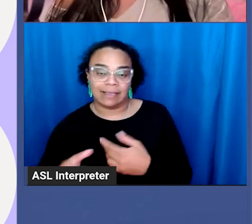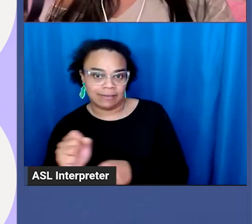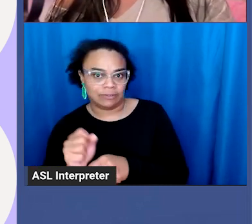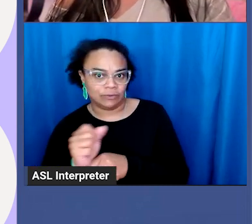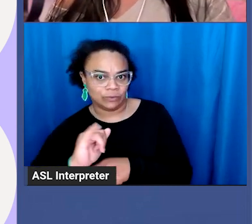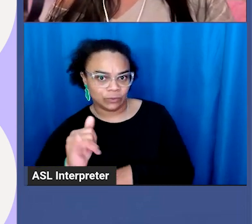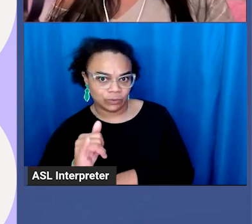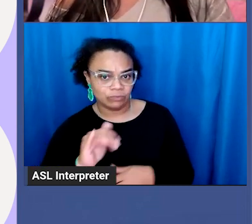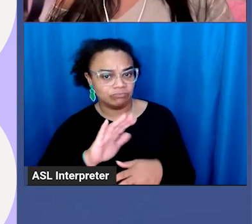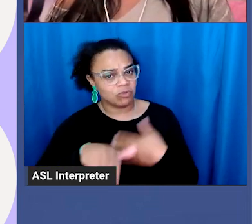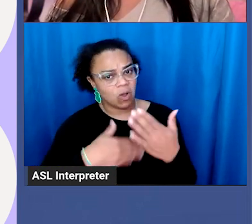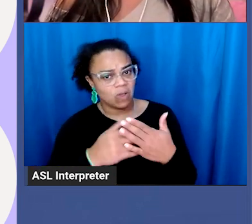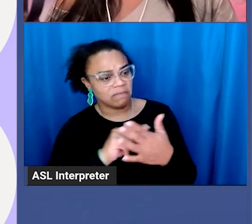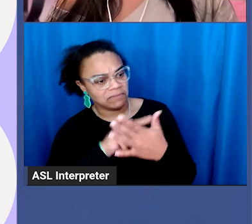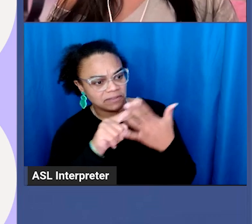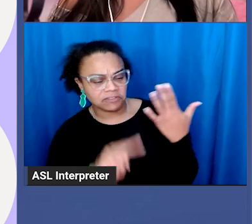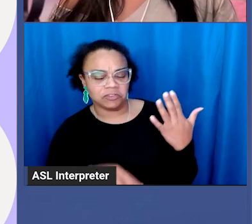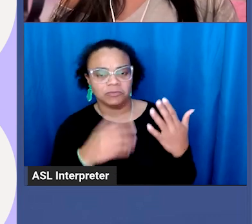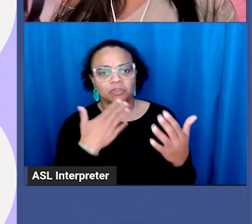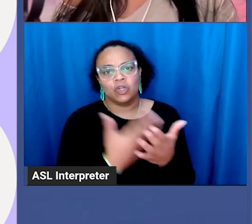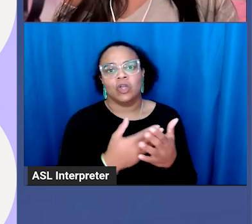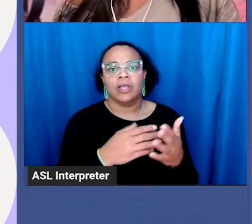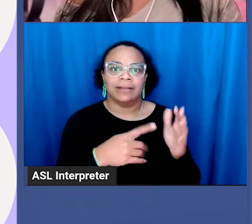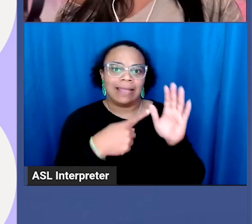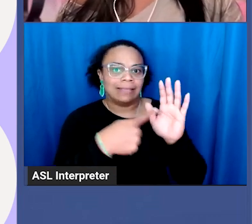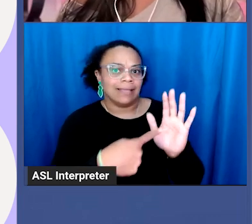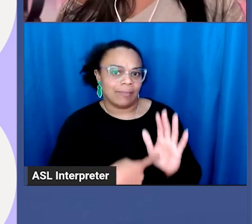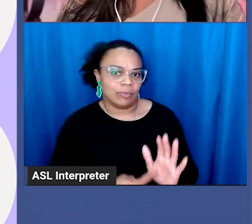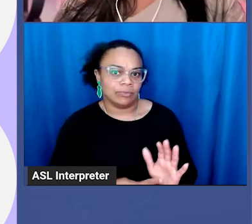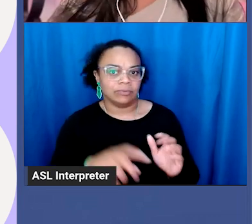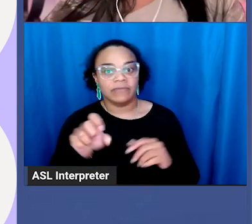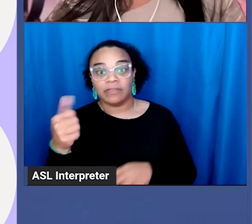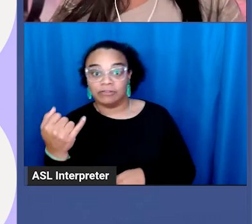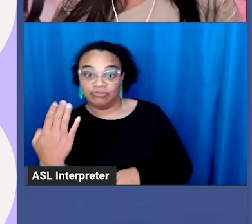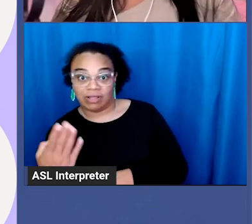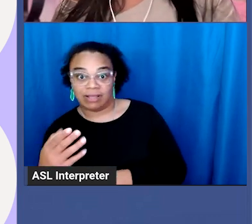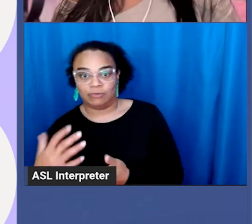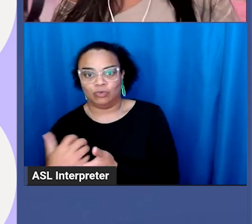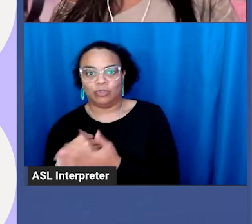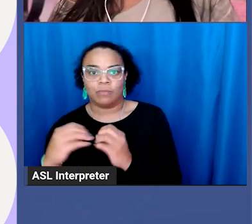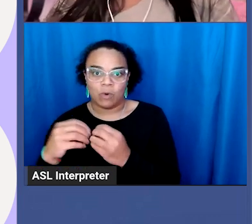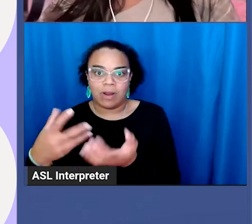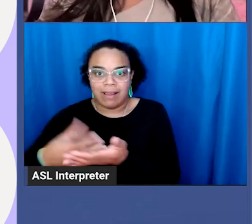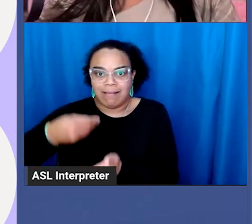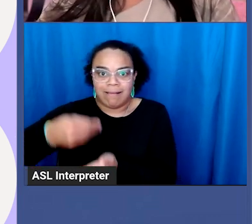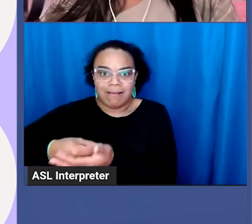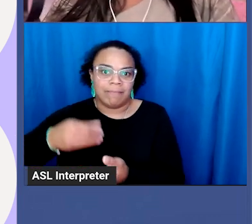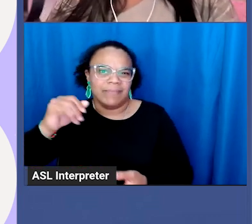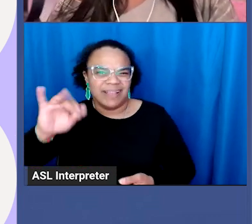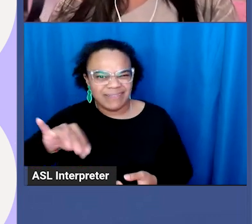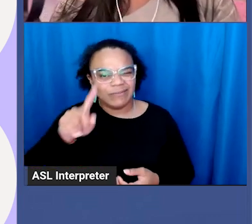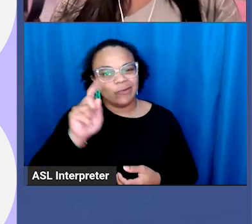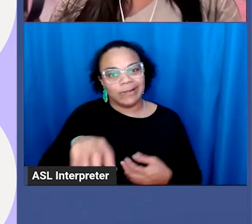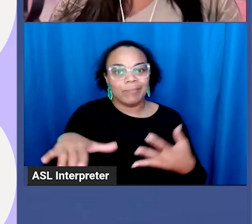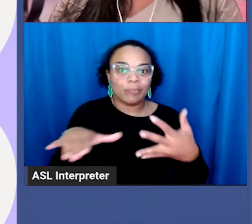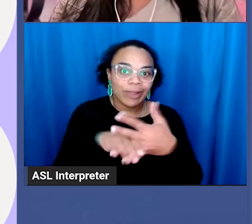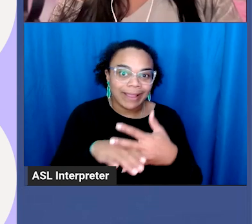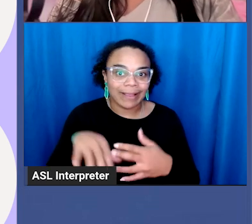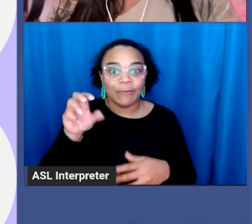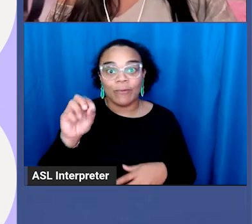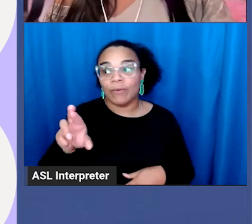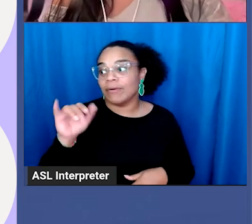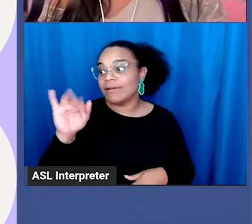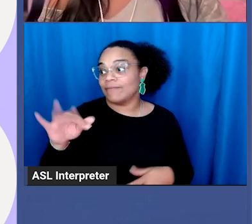good examples of other jobs that can give us other incomes when we do need to take a break, or maybe we have a medical